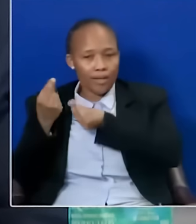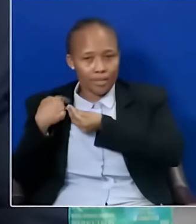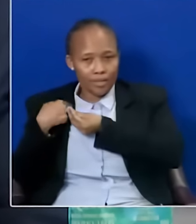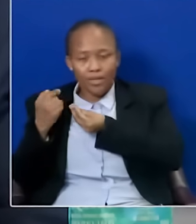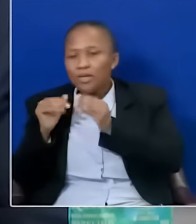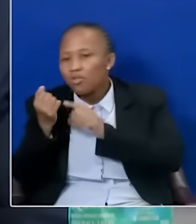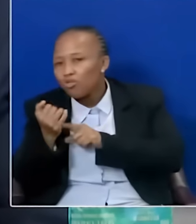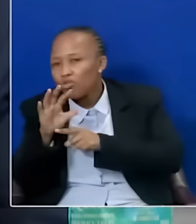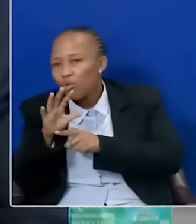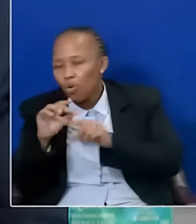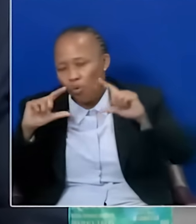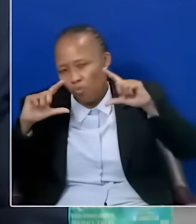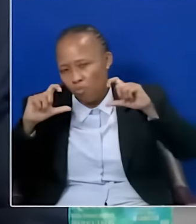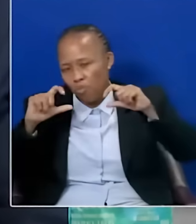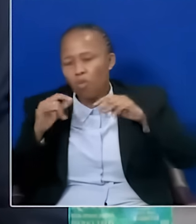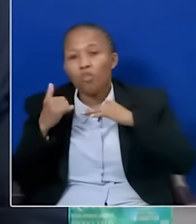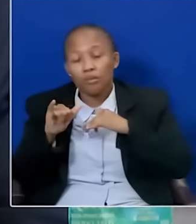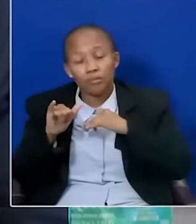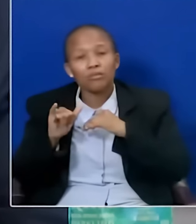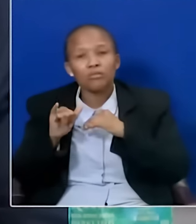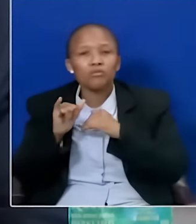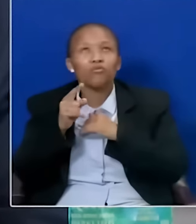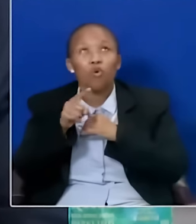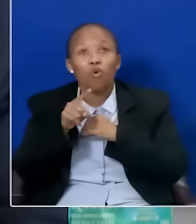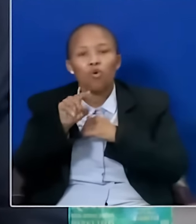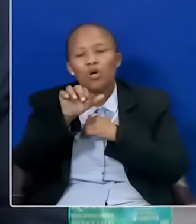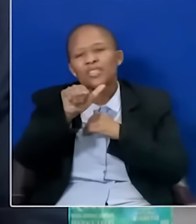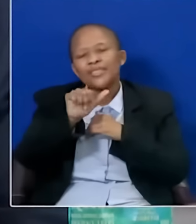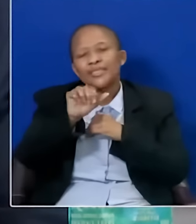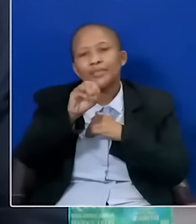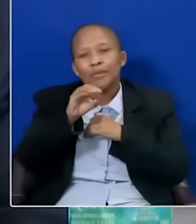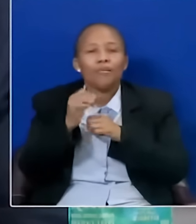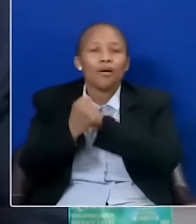of September 2024, marked as Annexure